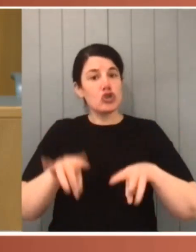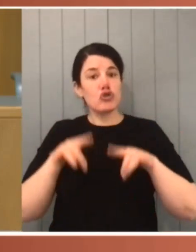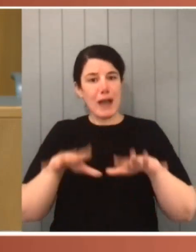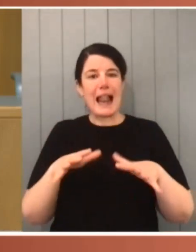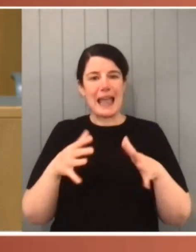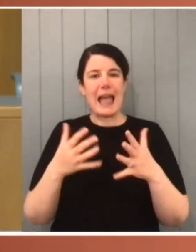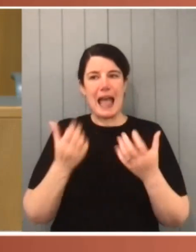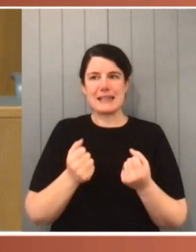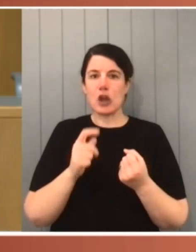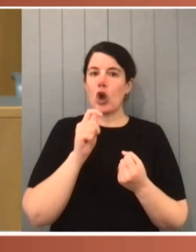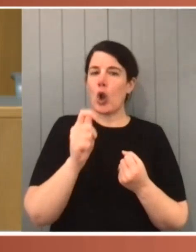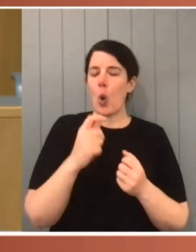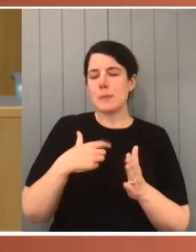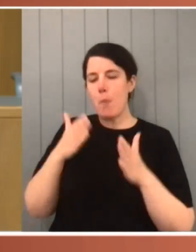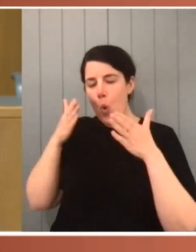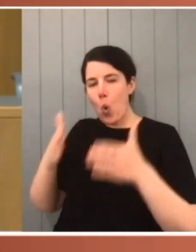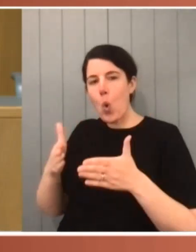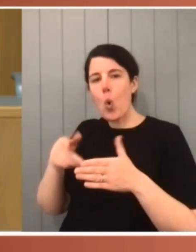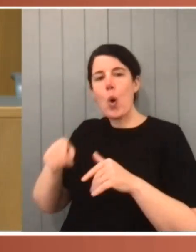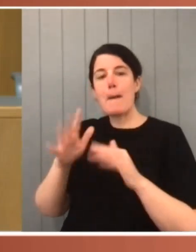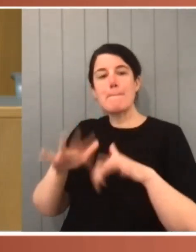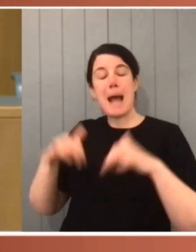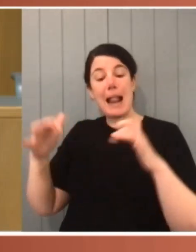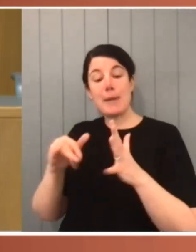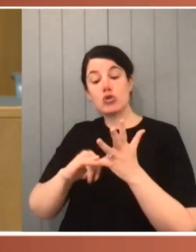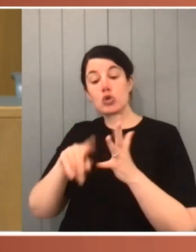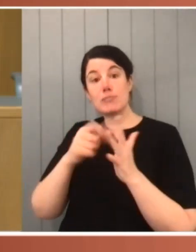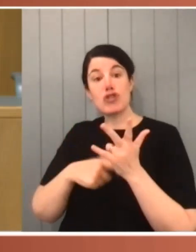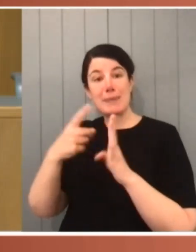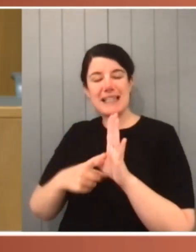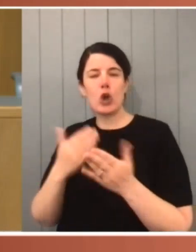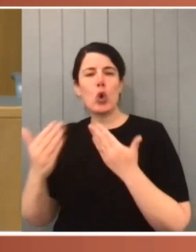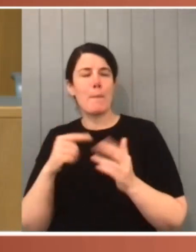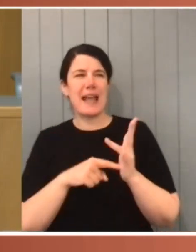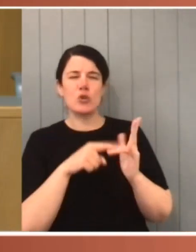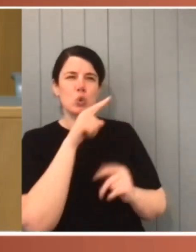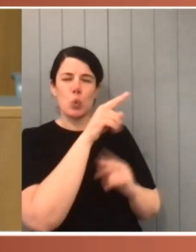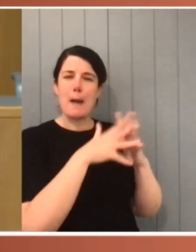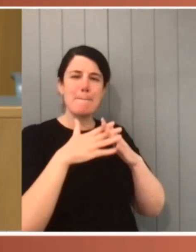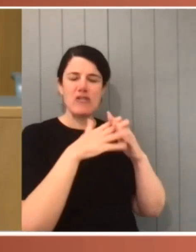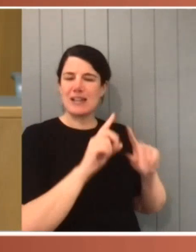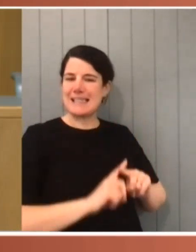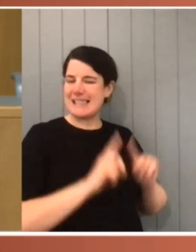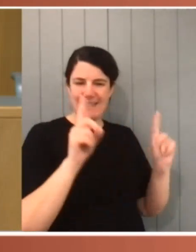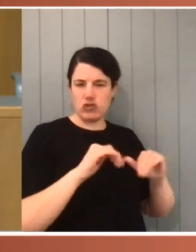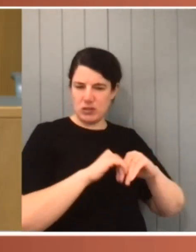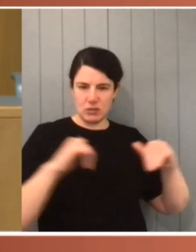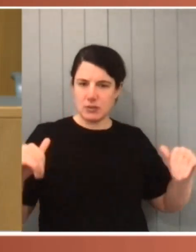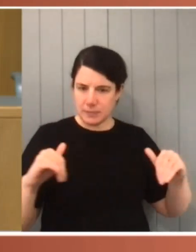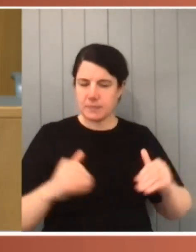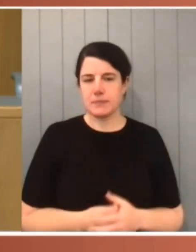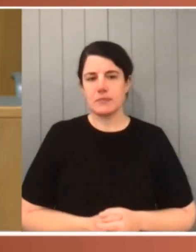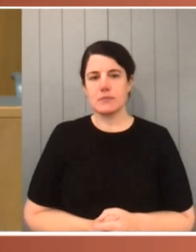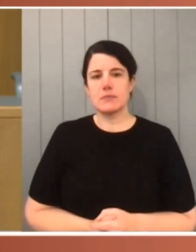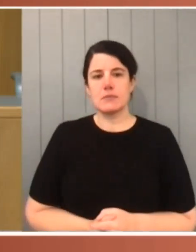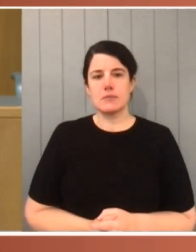to the parliamentary supremacy regime model than to the US model, so to speak. My central argument based on this is